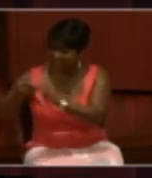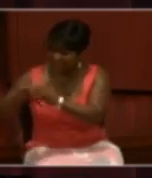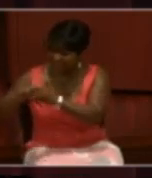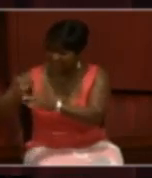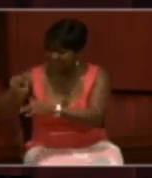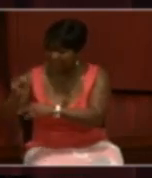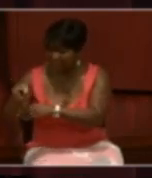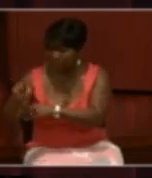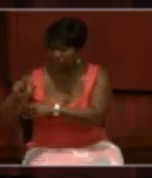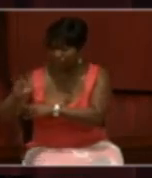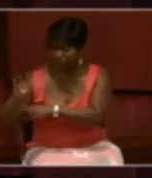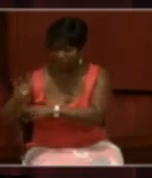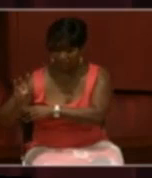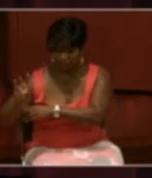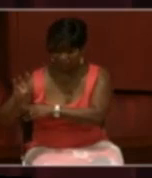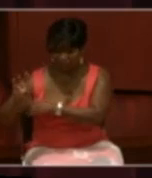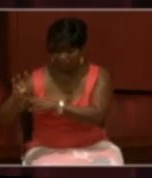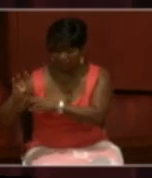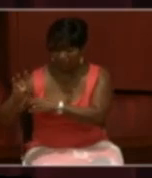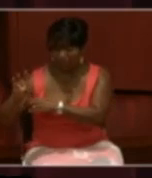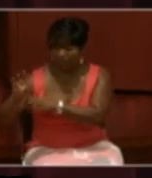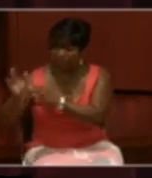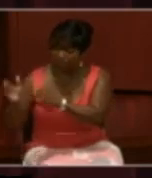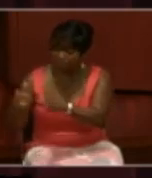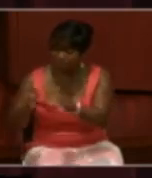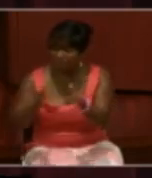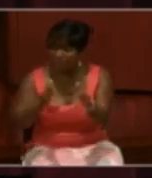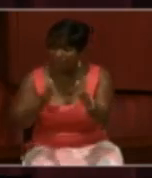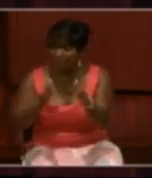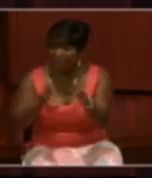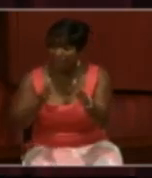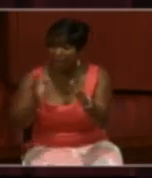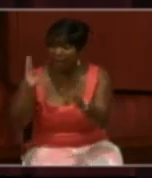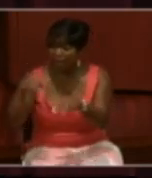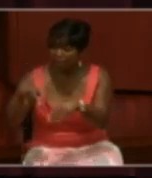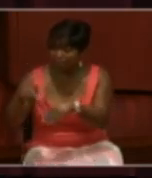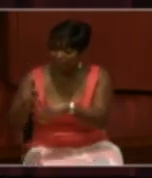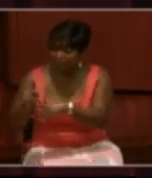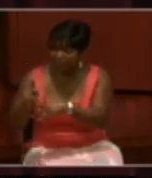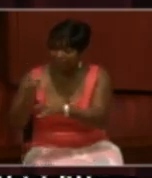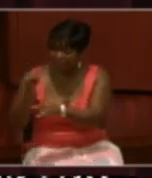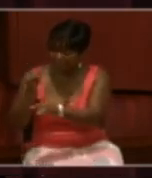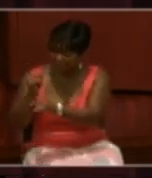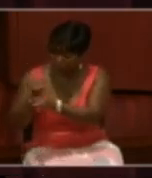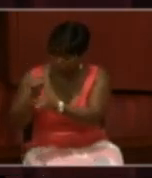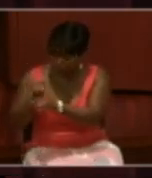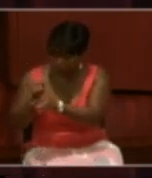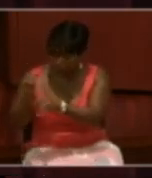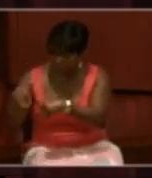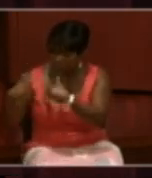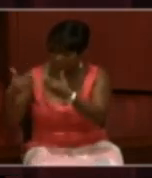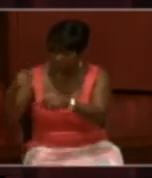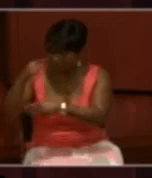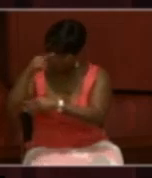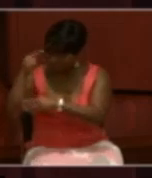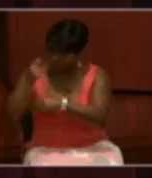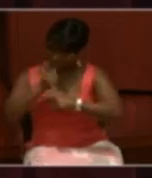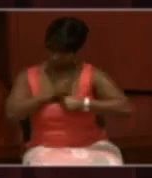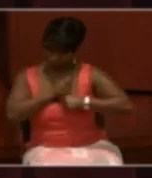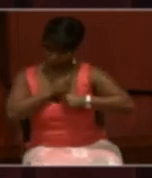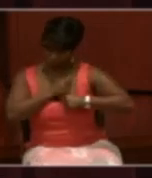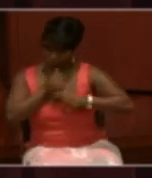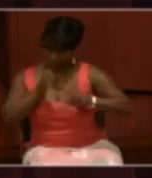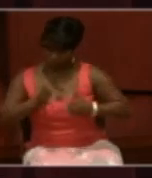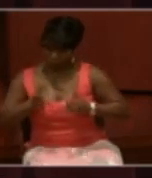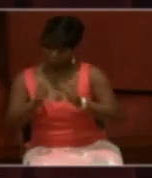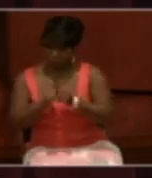January 27th to plan a benevolent banking institution that would provide black soldiers